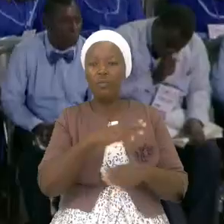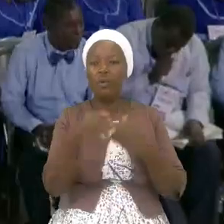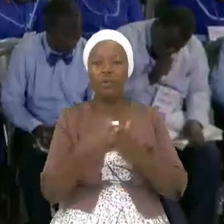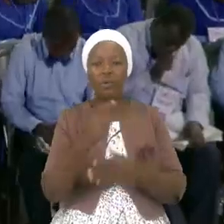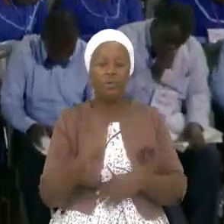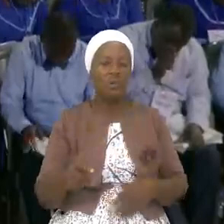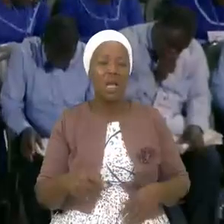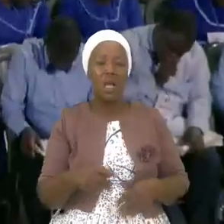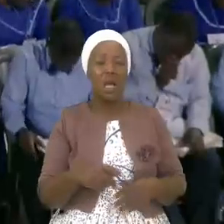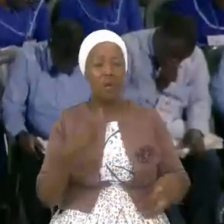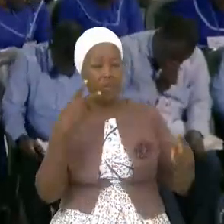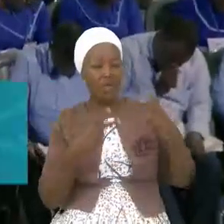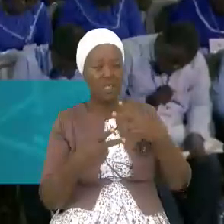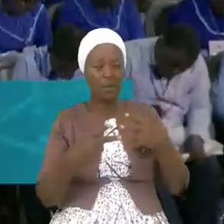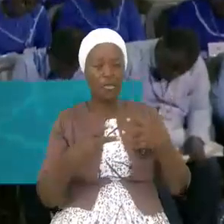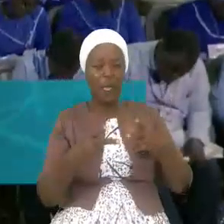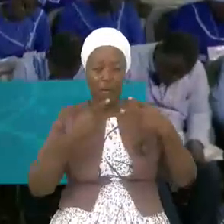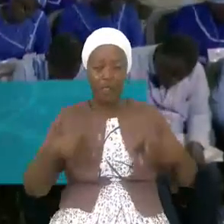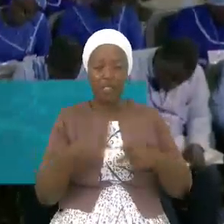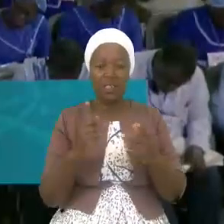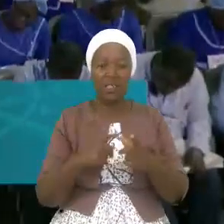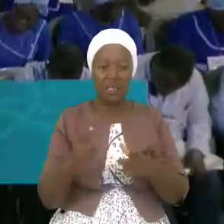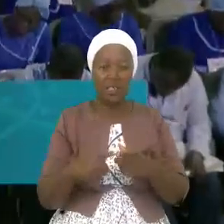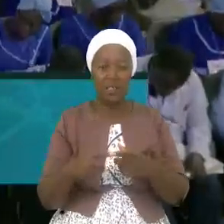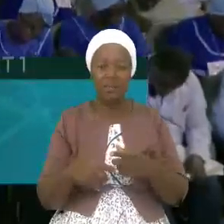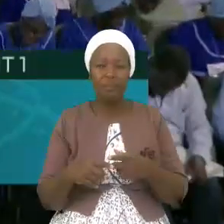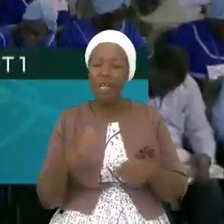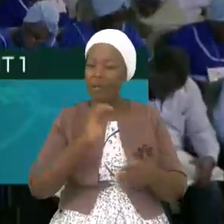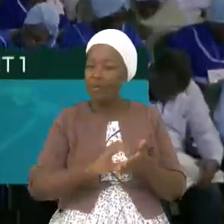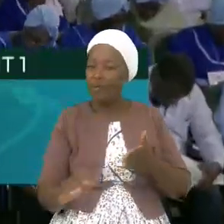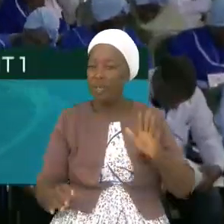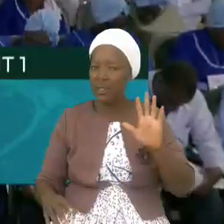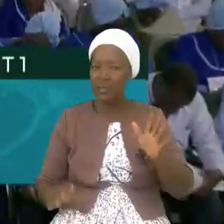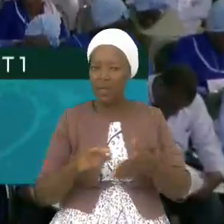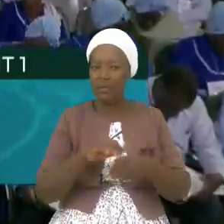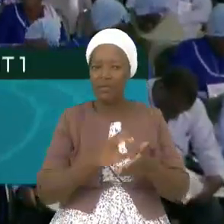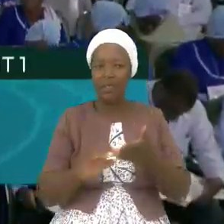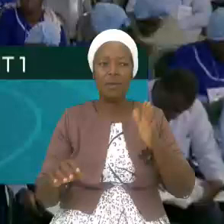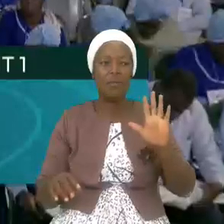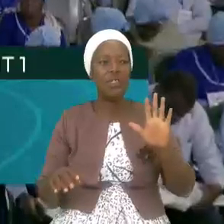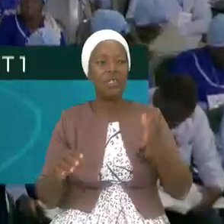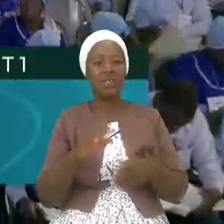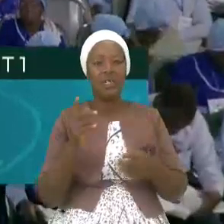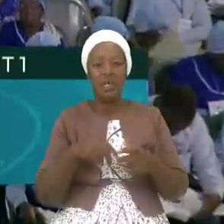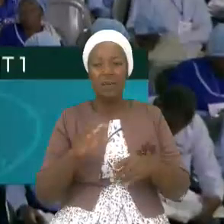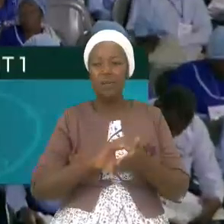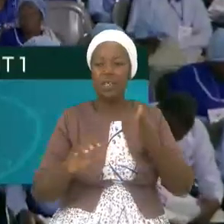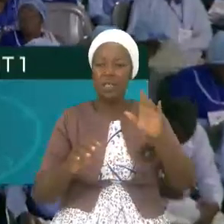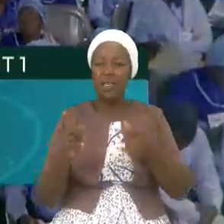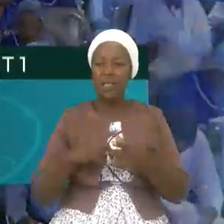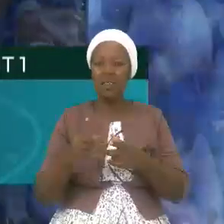in verse 5, in the same hour came forth the fingers of a man's